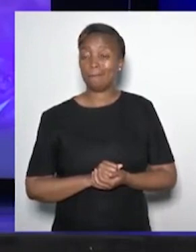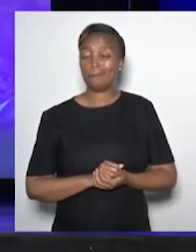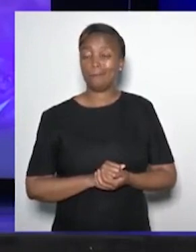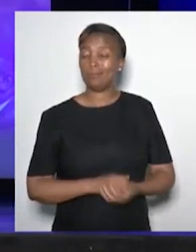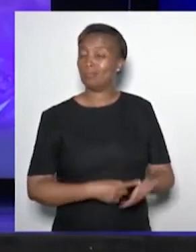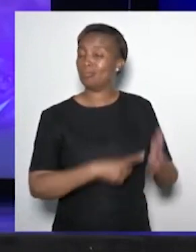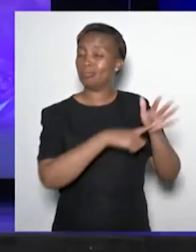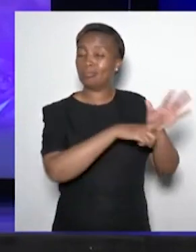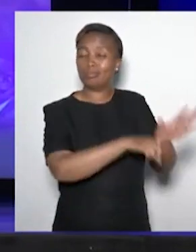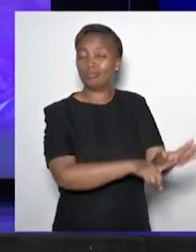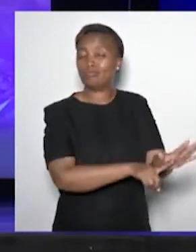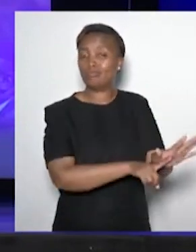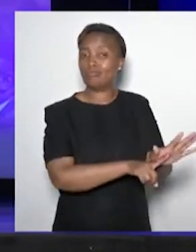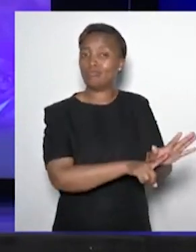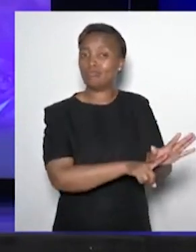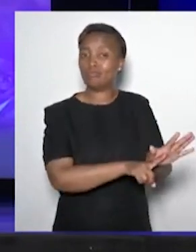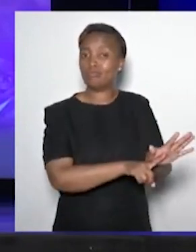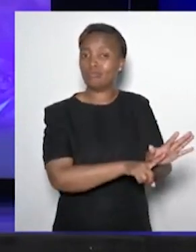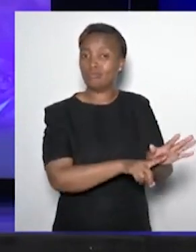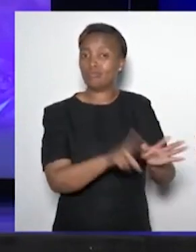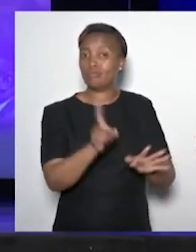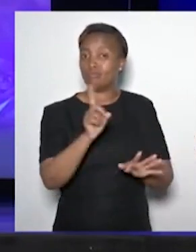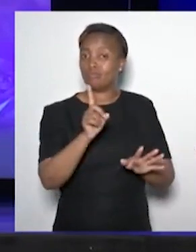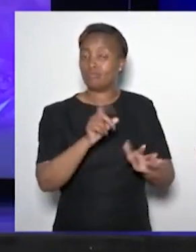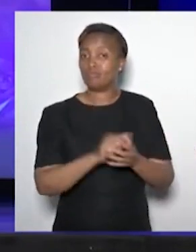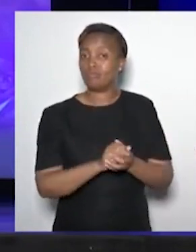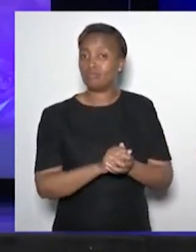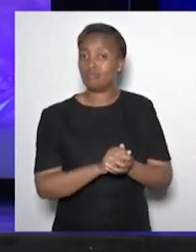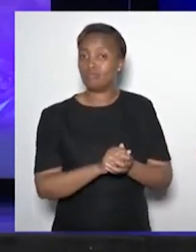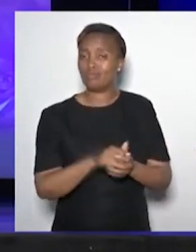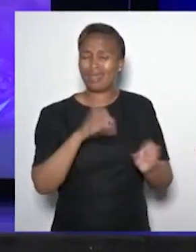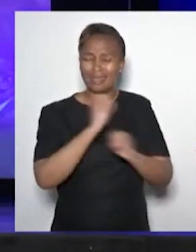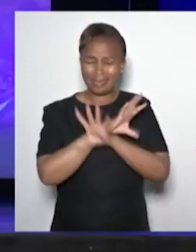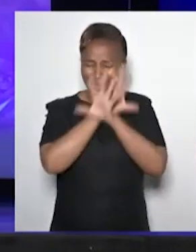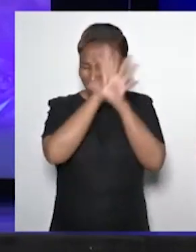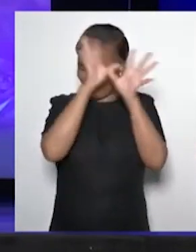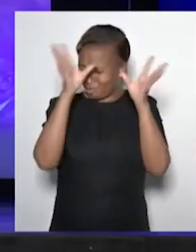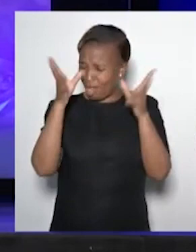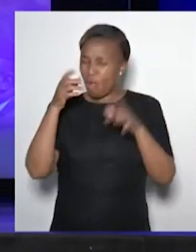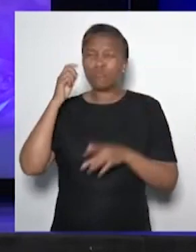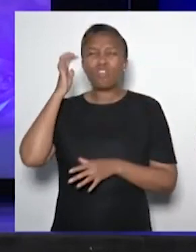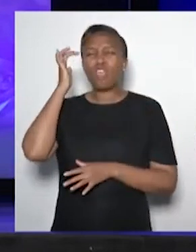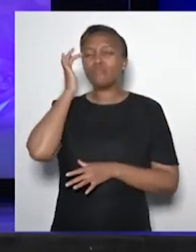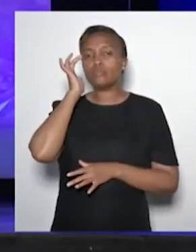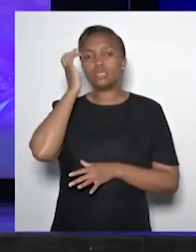revealed surprise and skepticism.